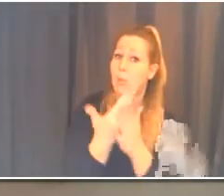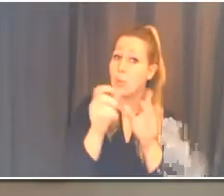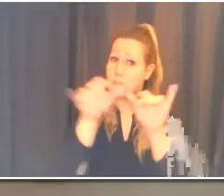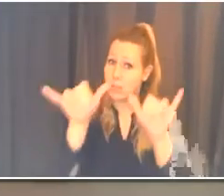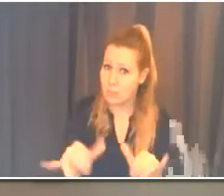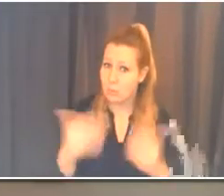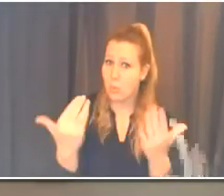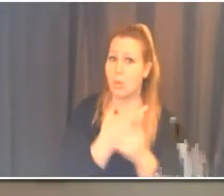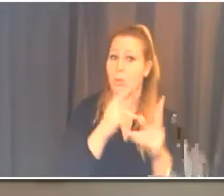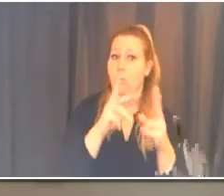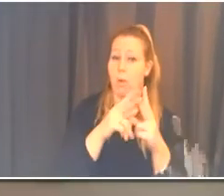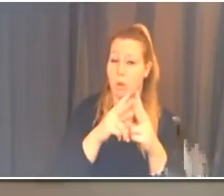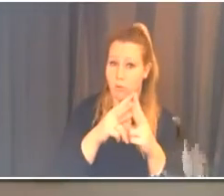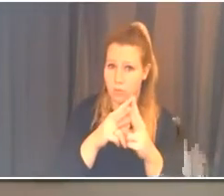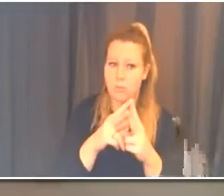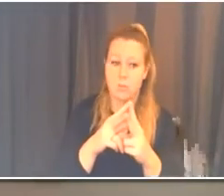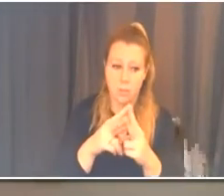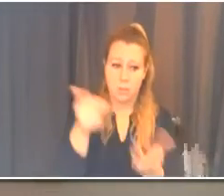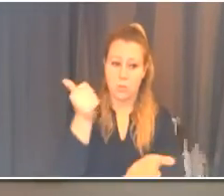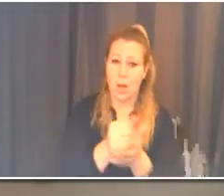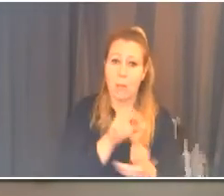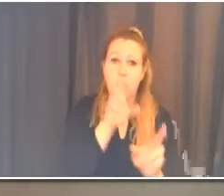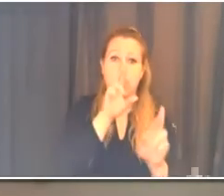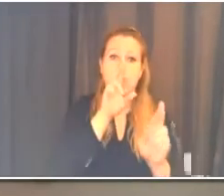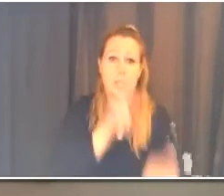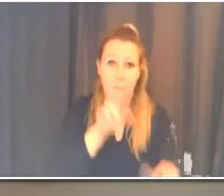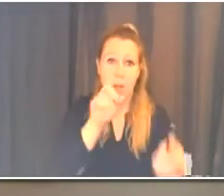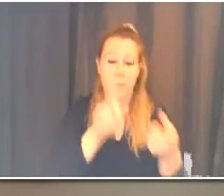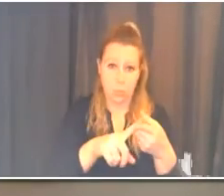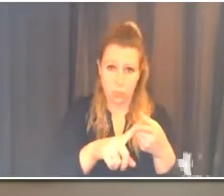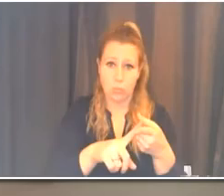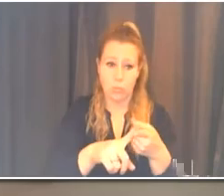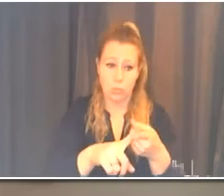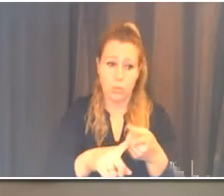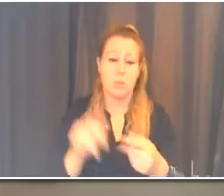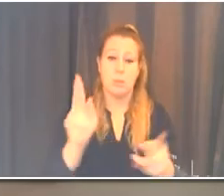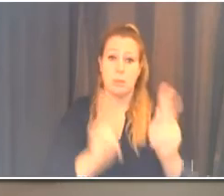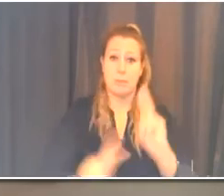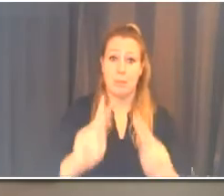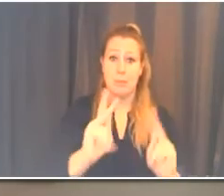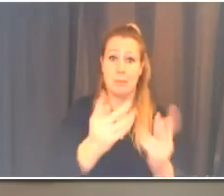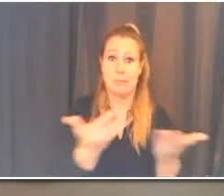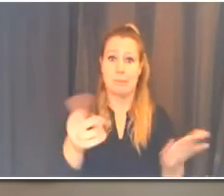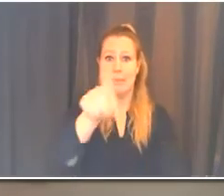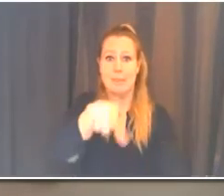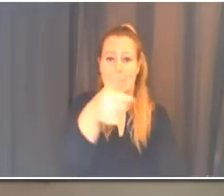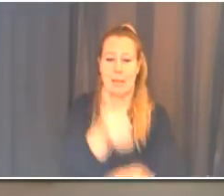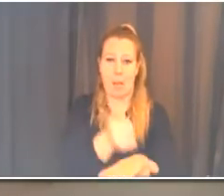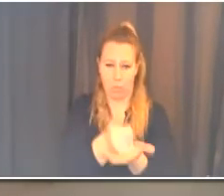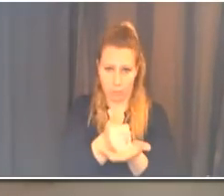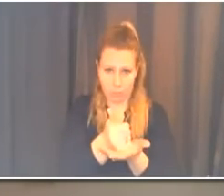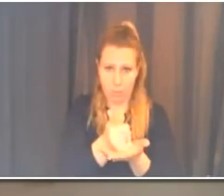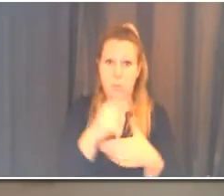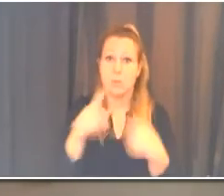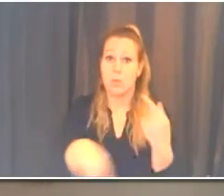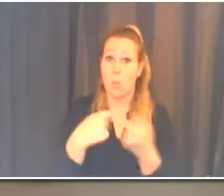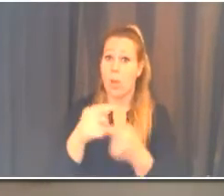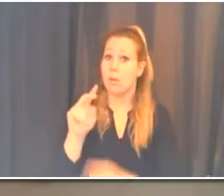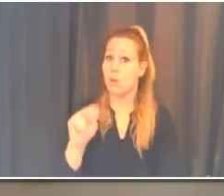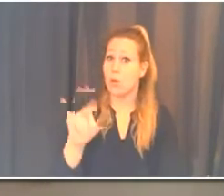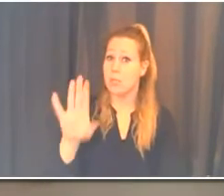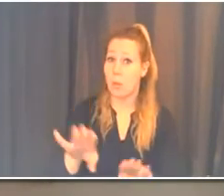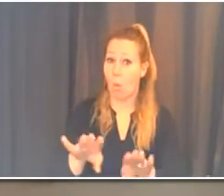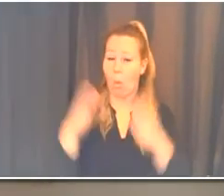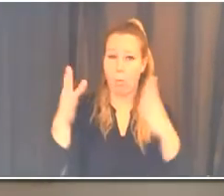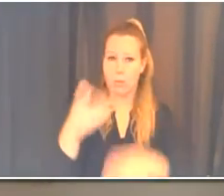partnered with organizations like safe Horizon to assist survivors who are coming forward to draft file and appear virtually in Family Court